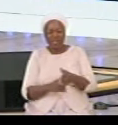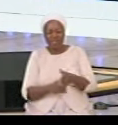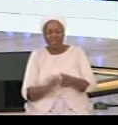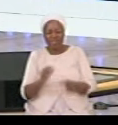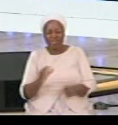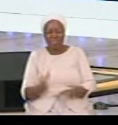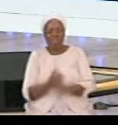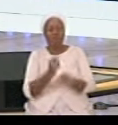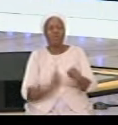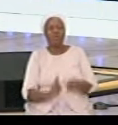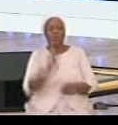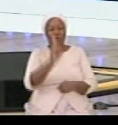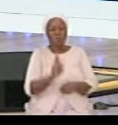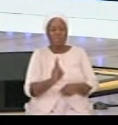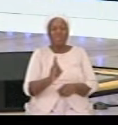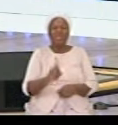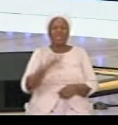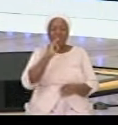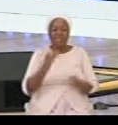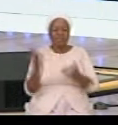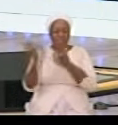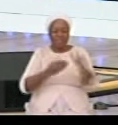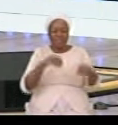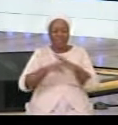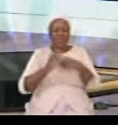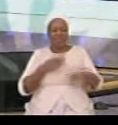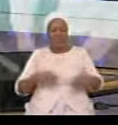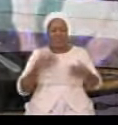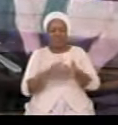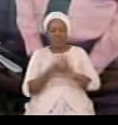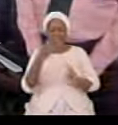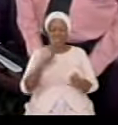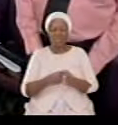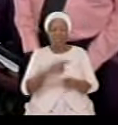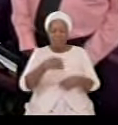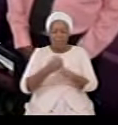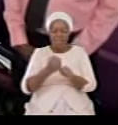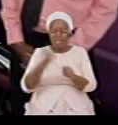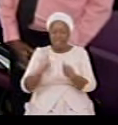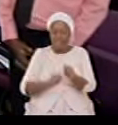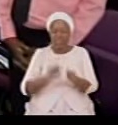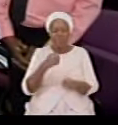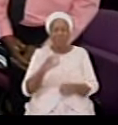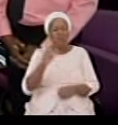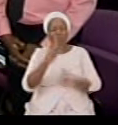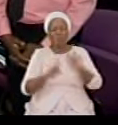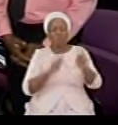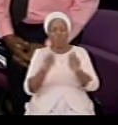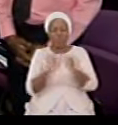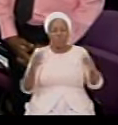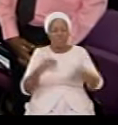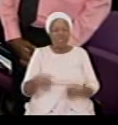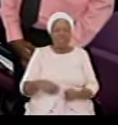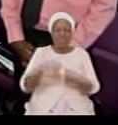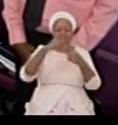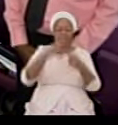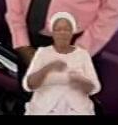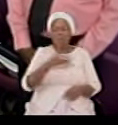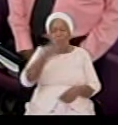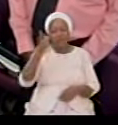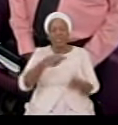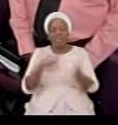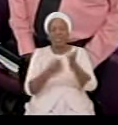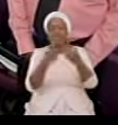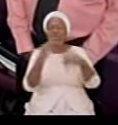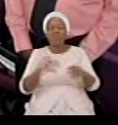into our lives. Make each of your people without exception better this coming